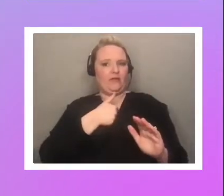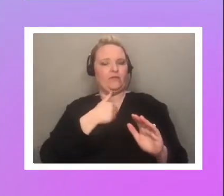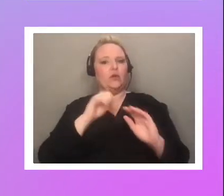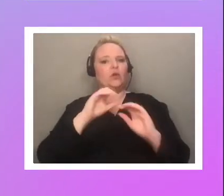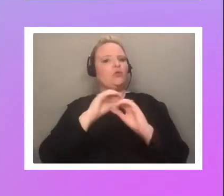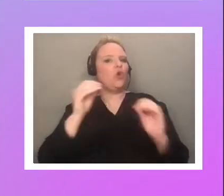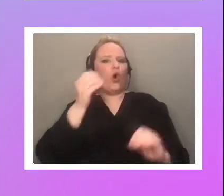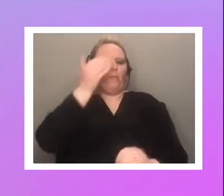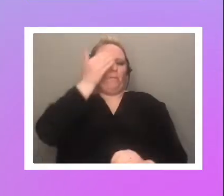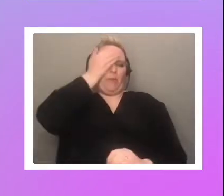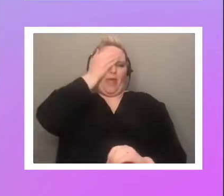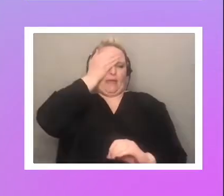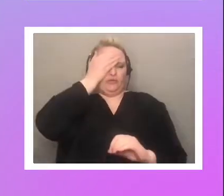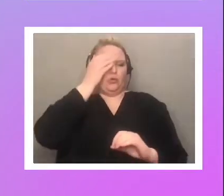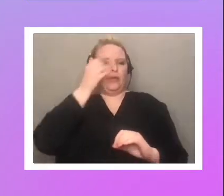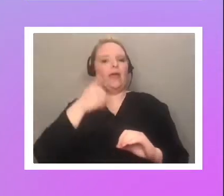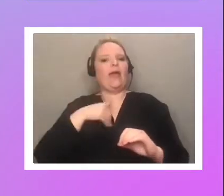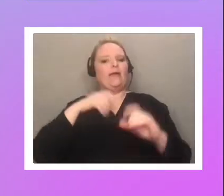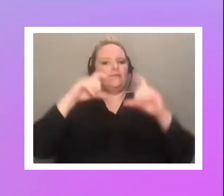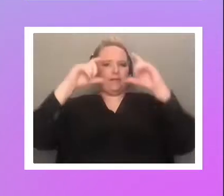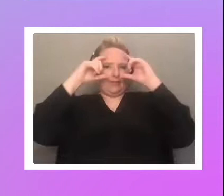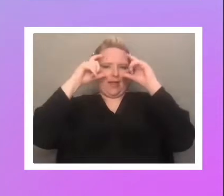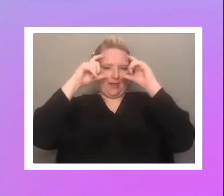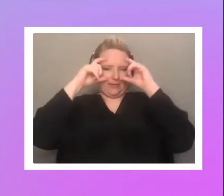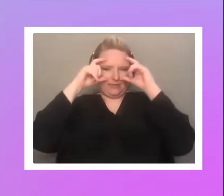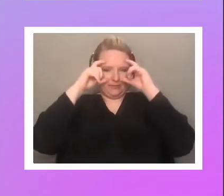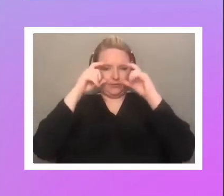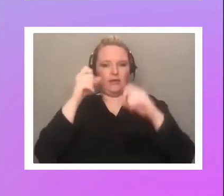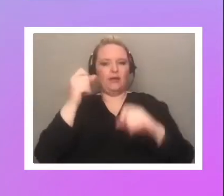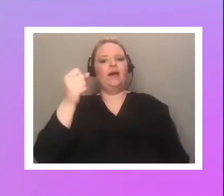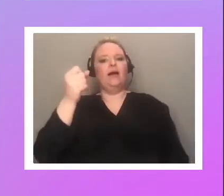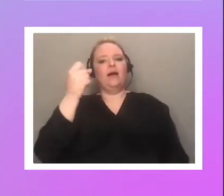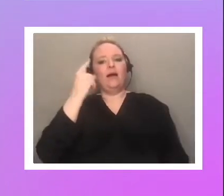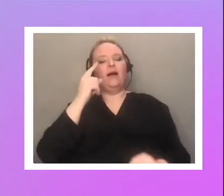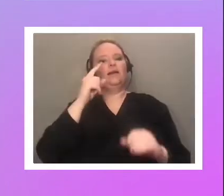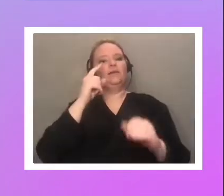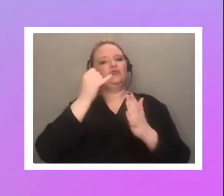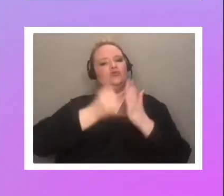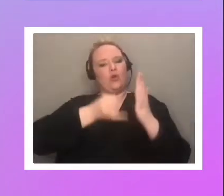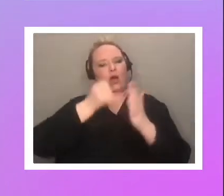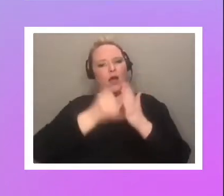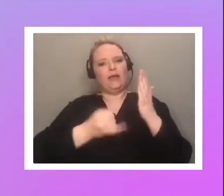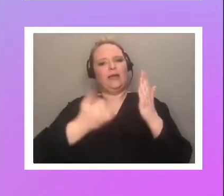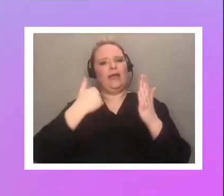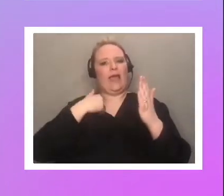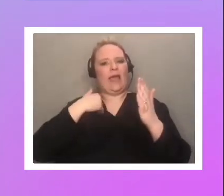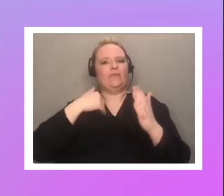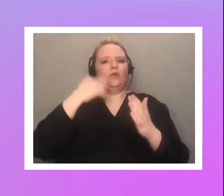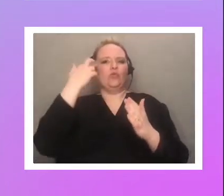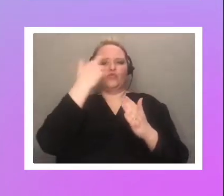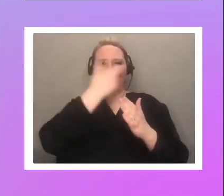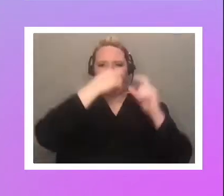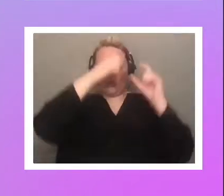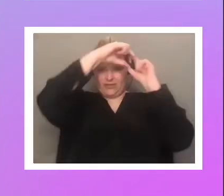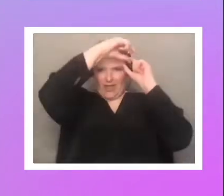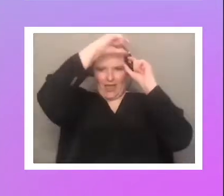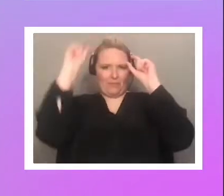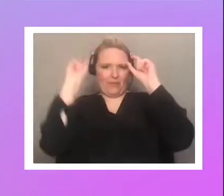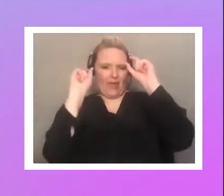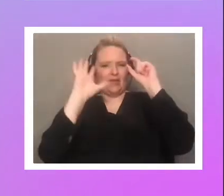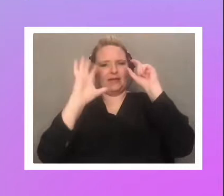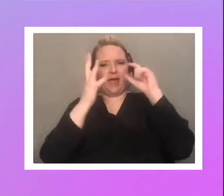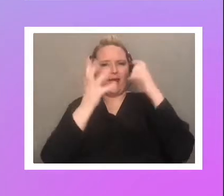eye patch, there is just glasses, but that illustration is also wearing a rose headband, so sort of